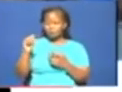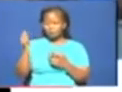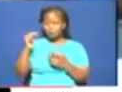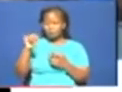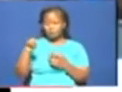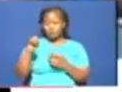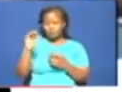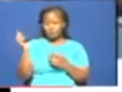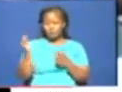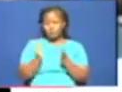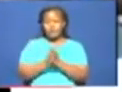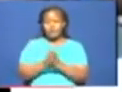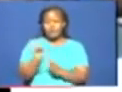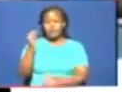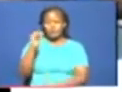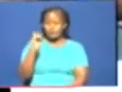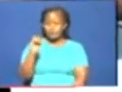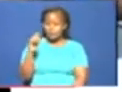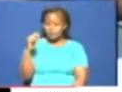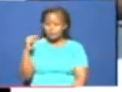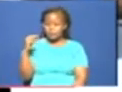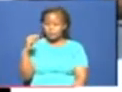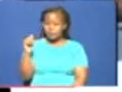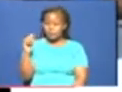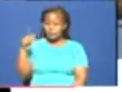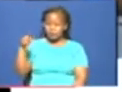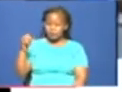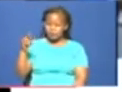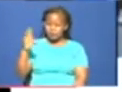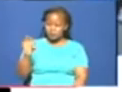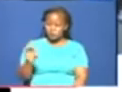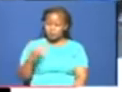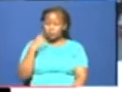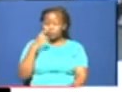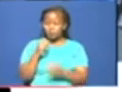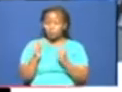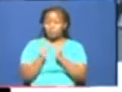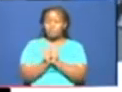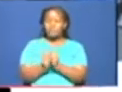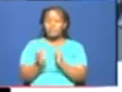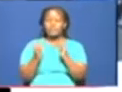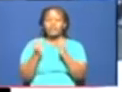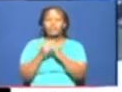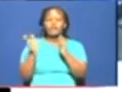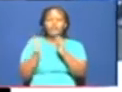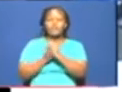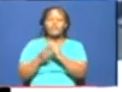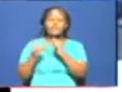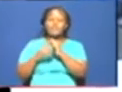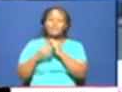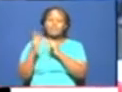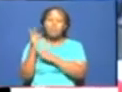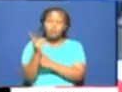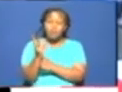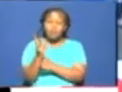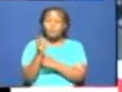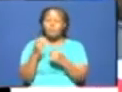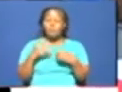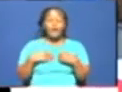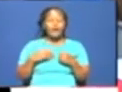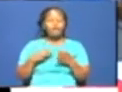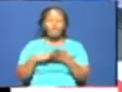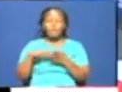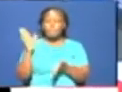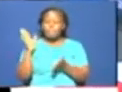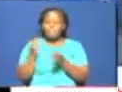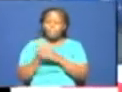were at the same level of development in 1964, have largely vanquished us,